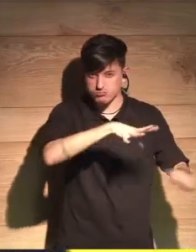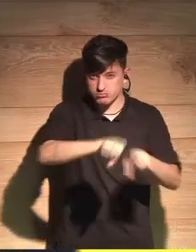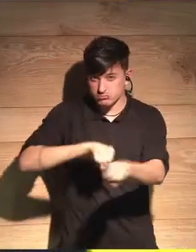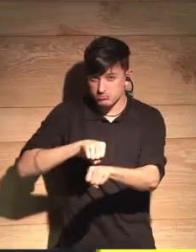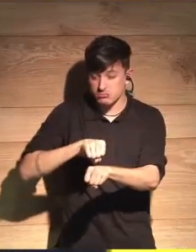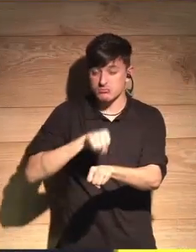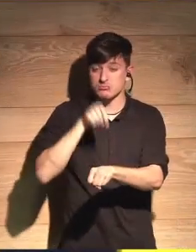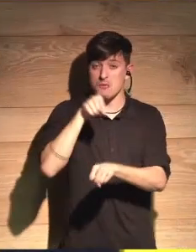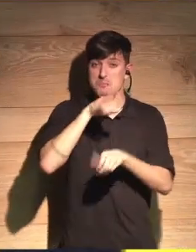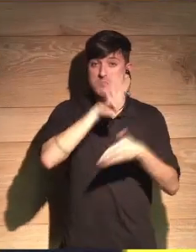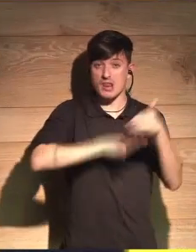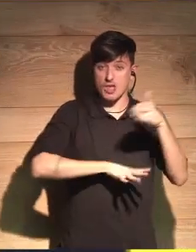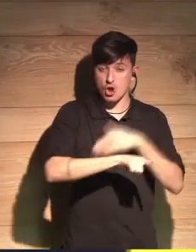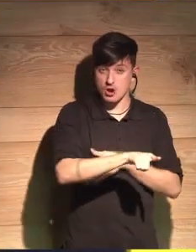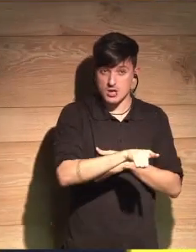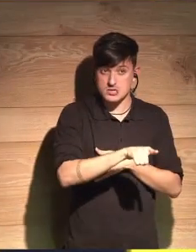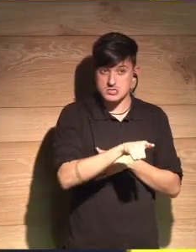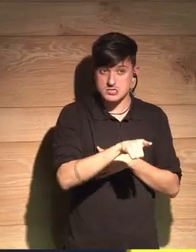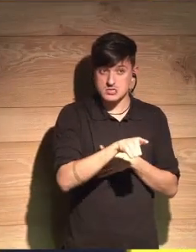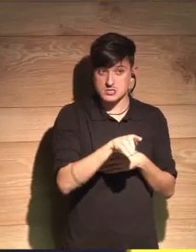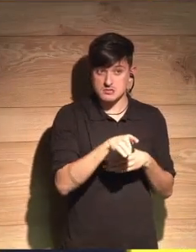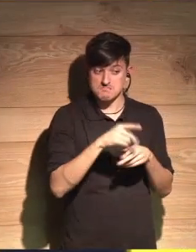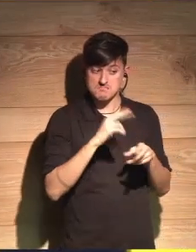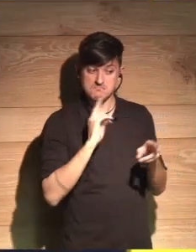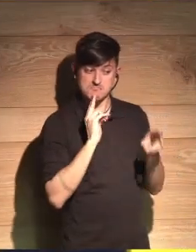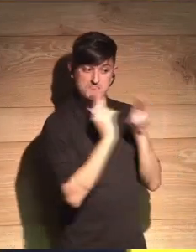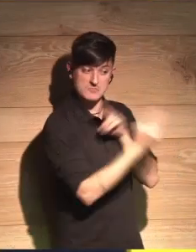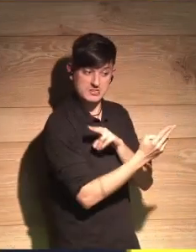of buildings in Barcelona,